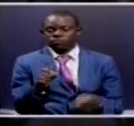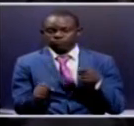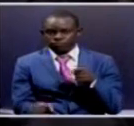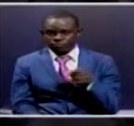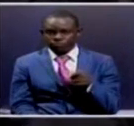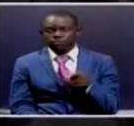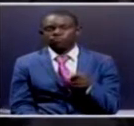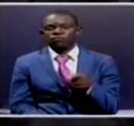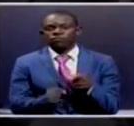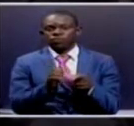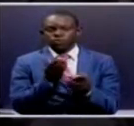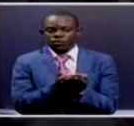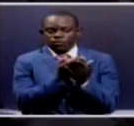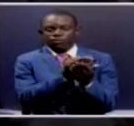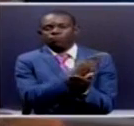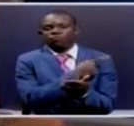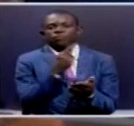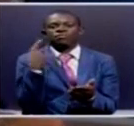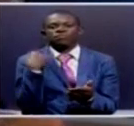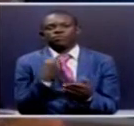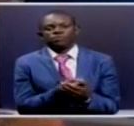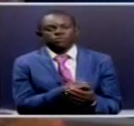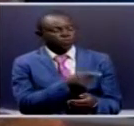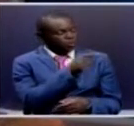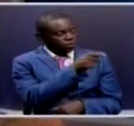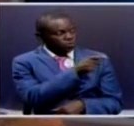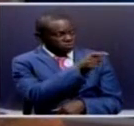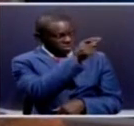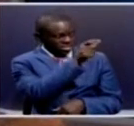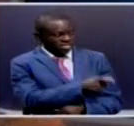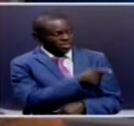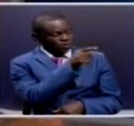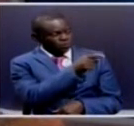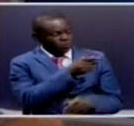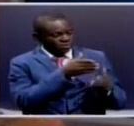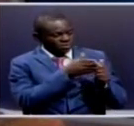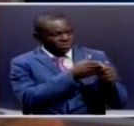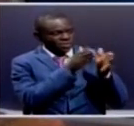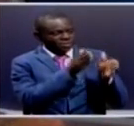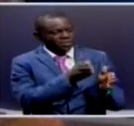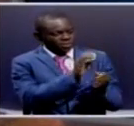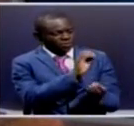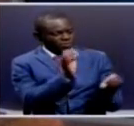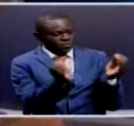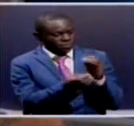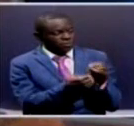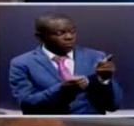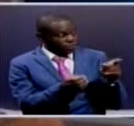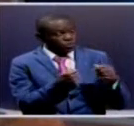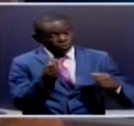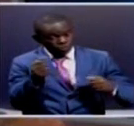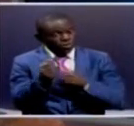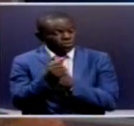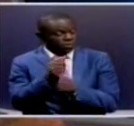effect. Do you, as an opposition party leader and your party, Rainbow, support this